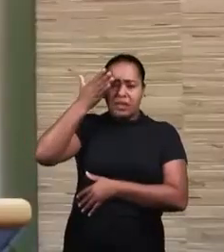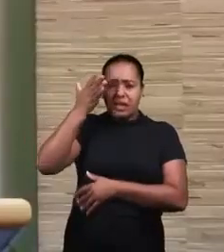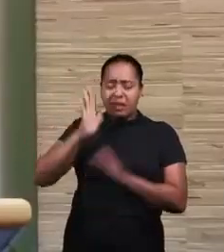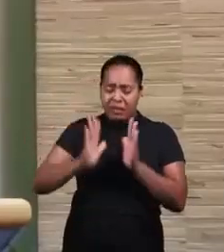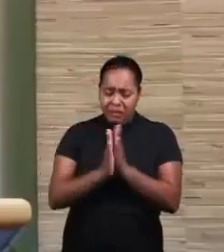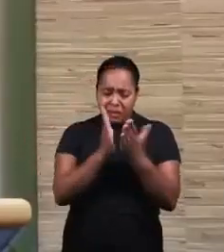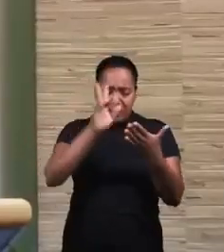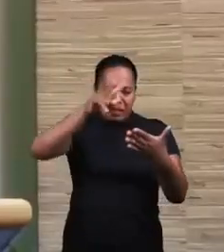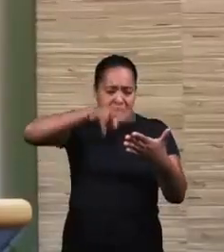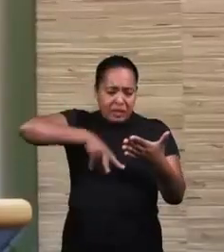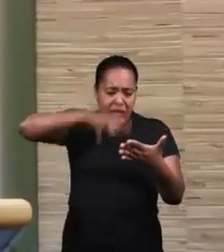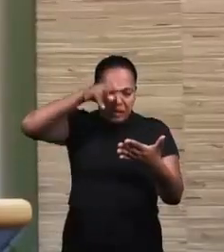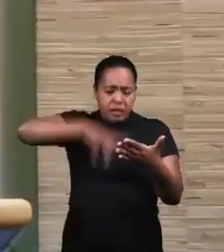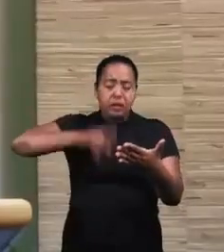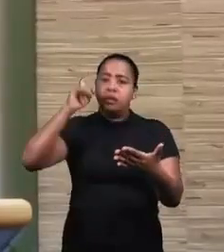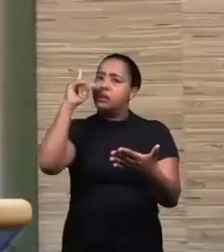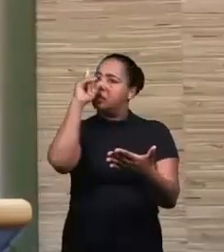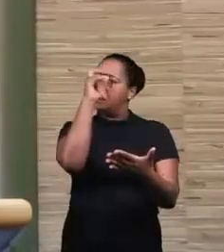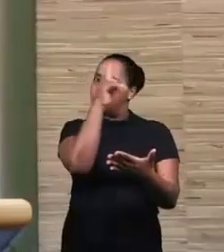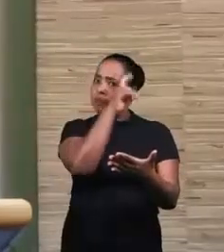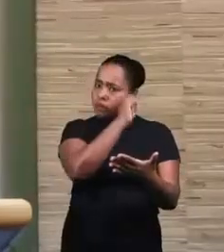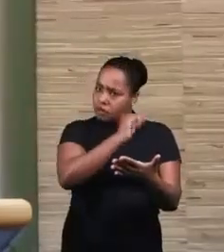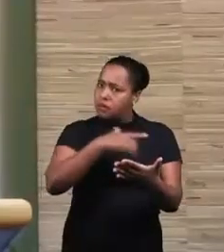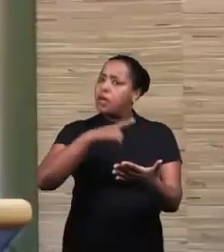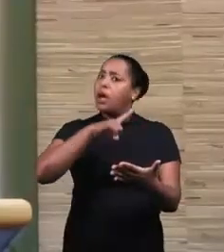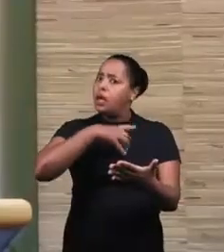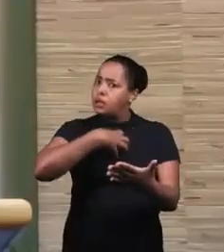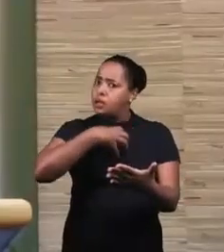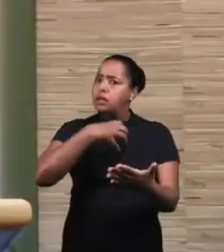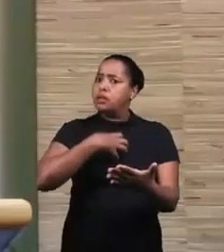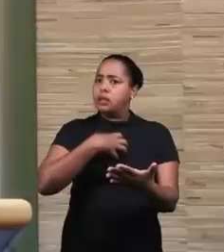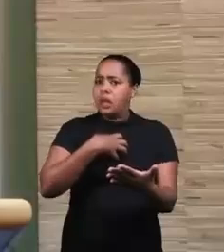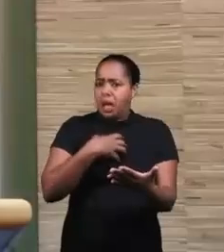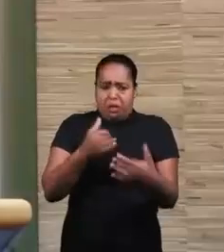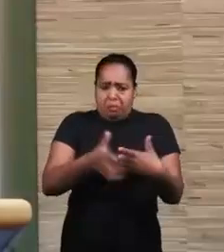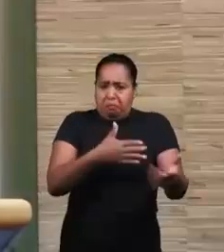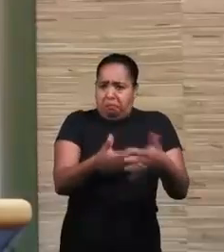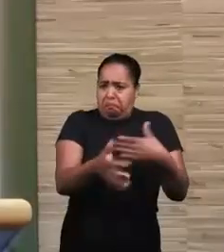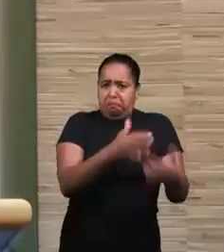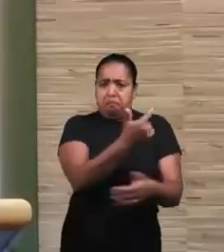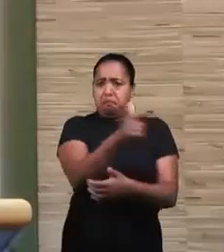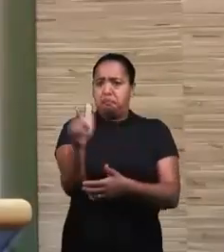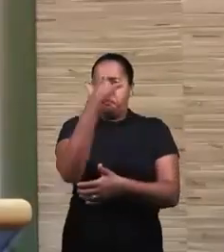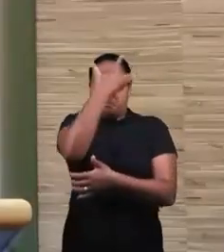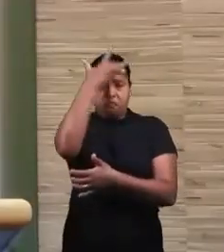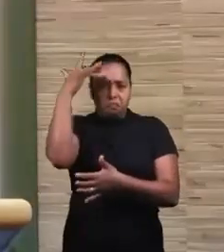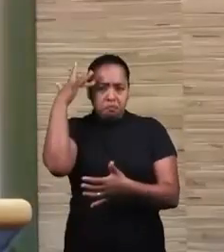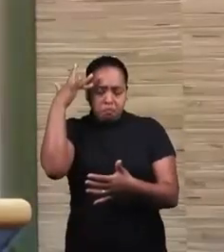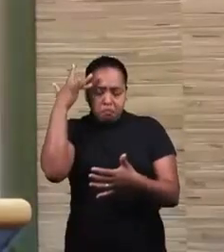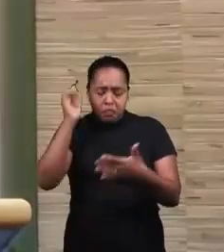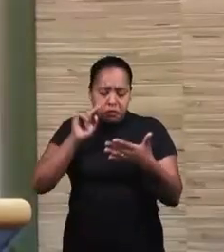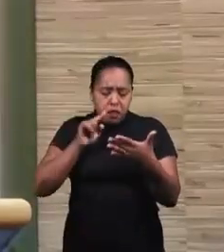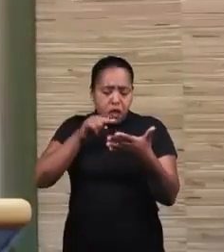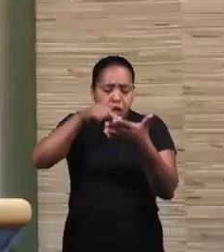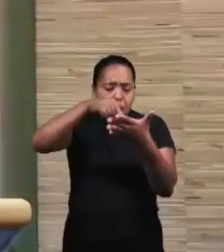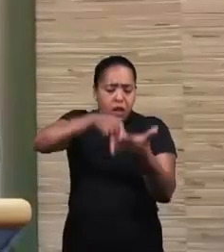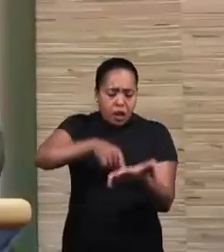they have lots of difficulty, just like any other, even those who know that there is revelation in the